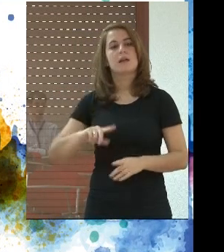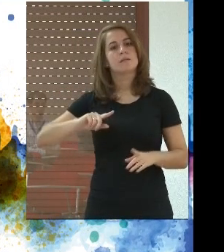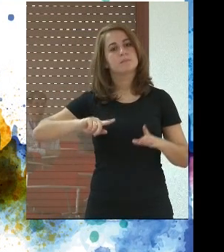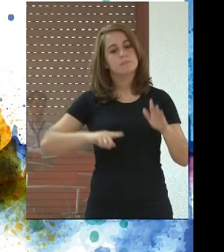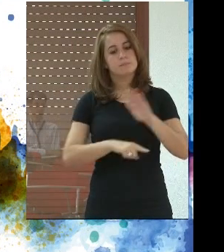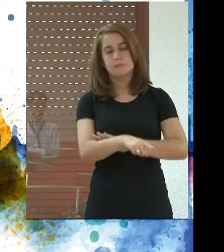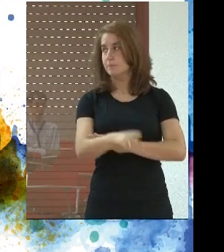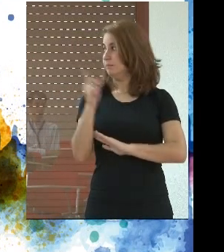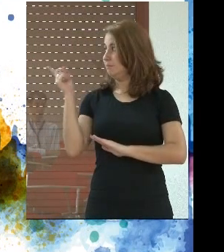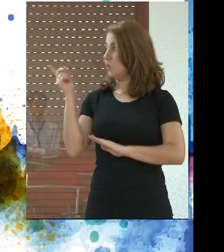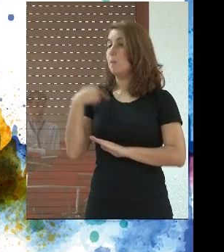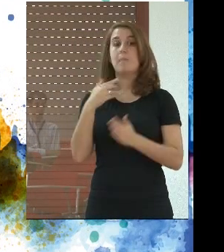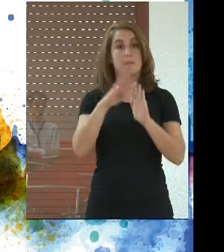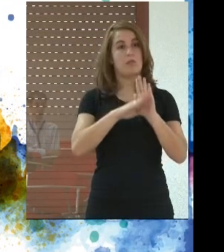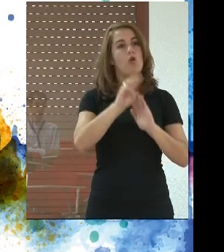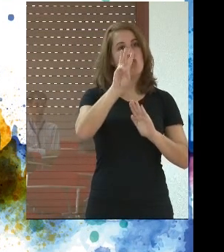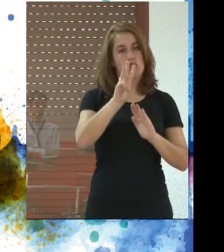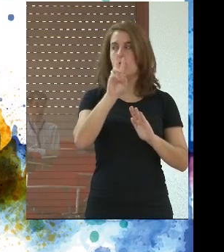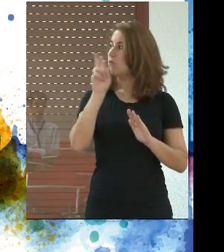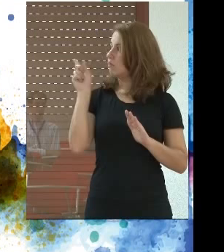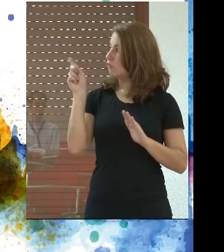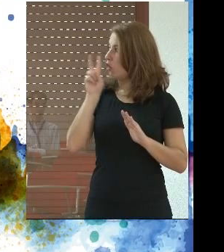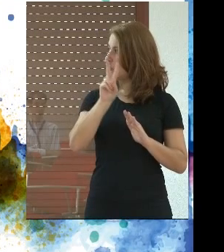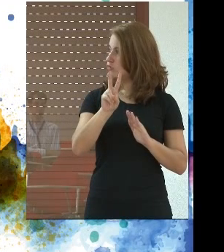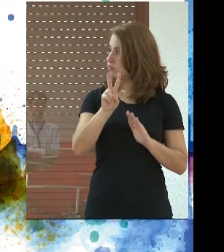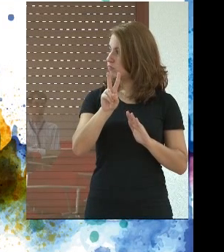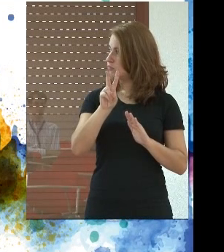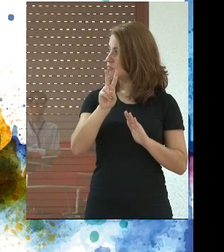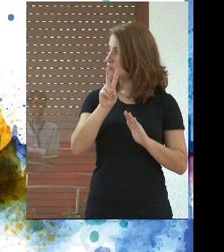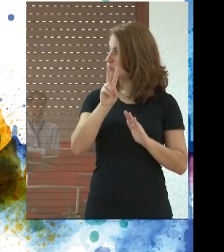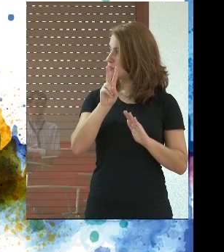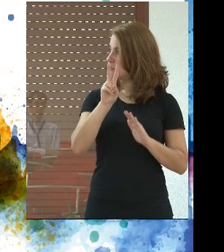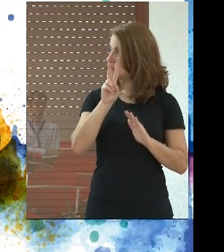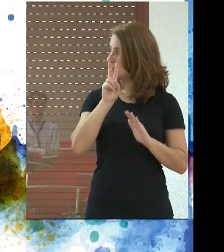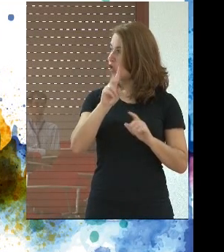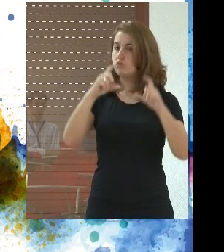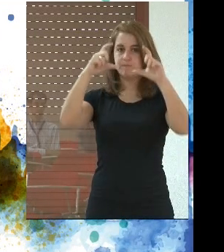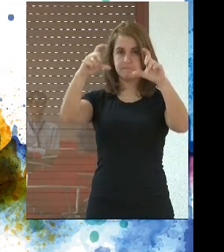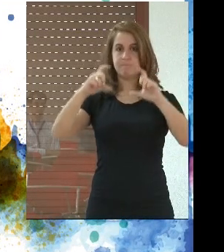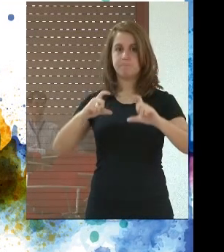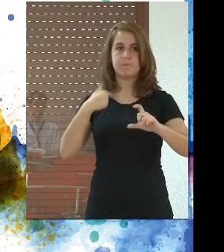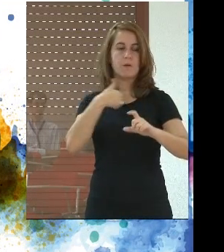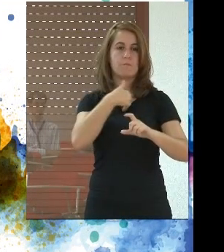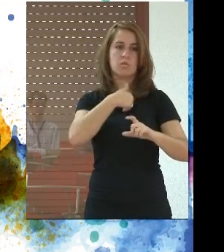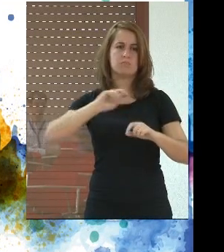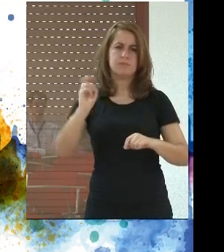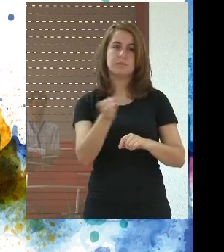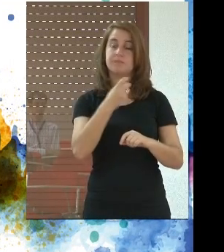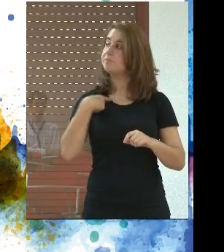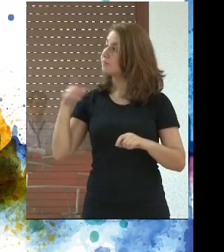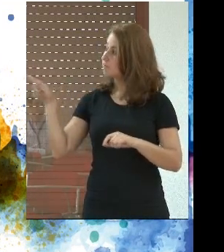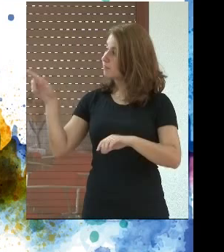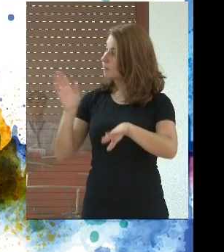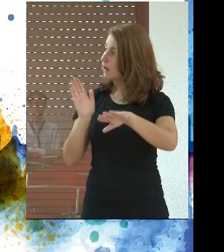We developed, or is made up of two matrices, our application, which have different